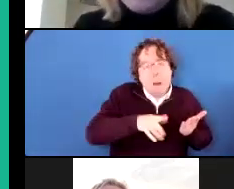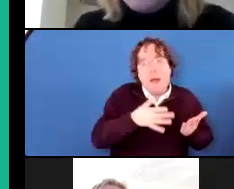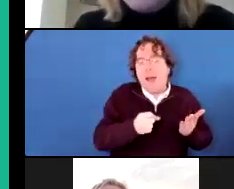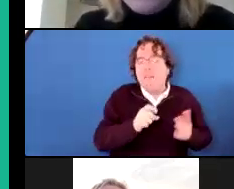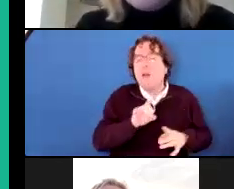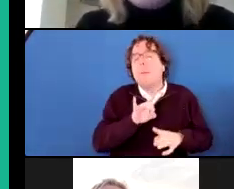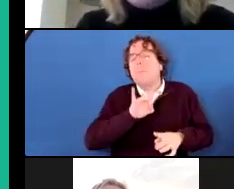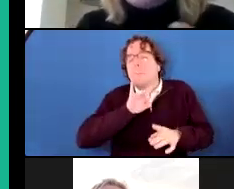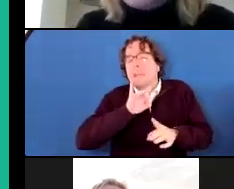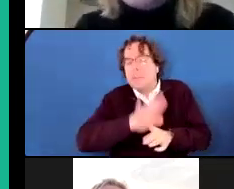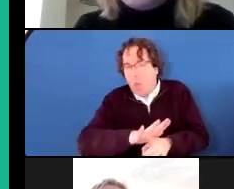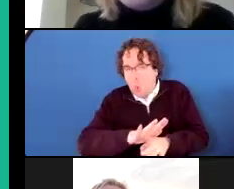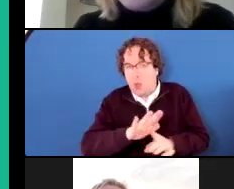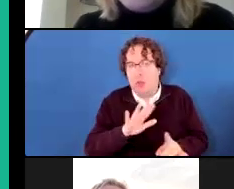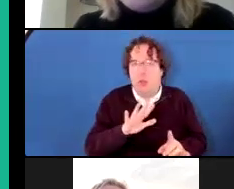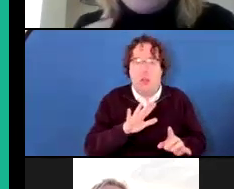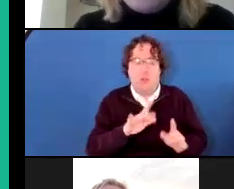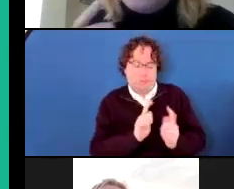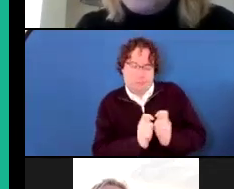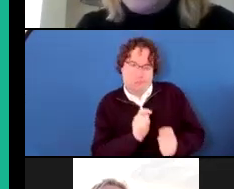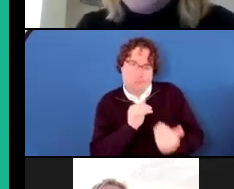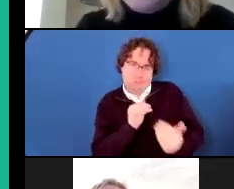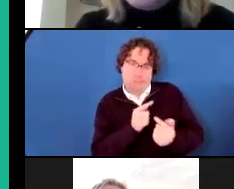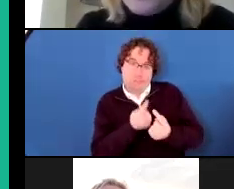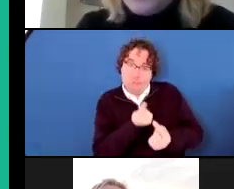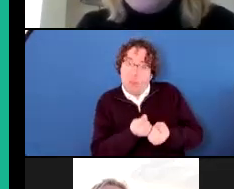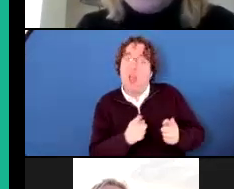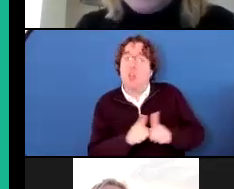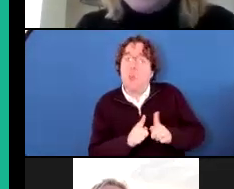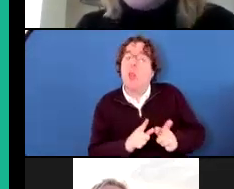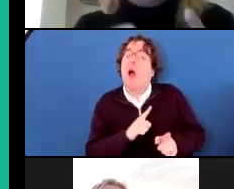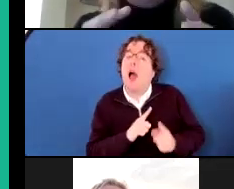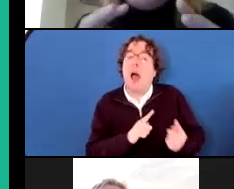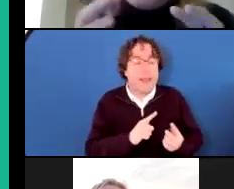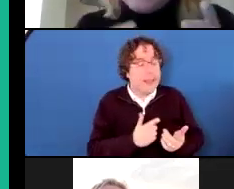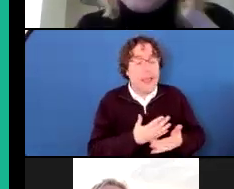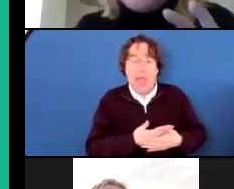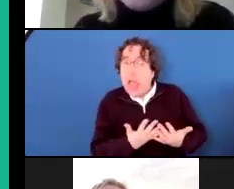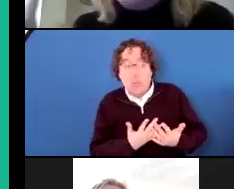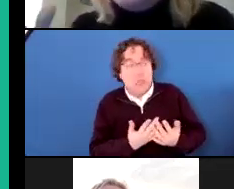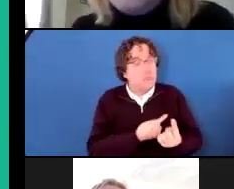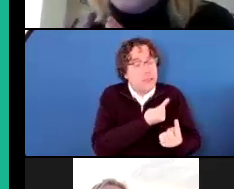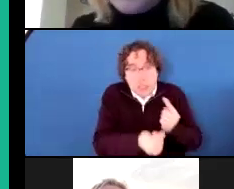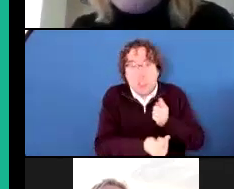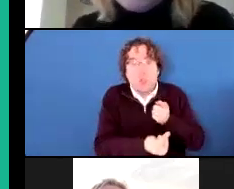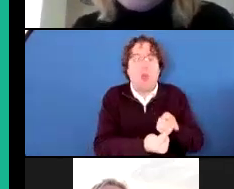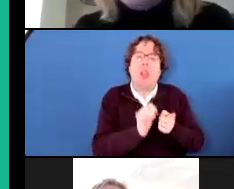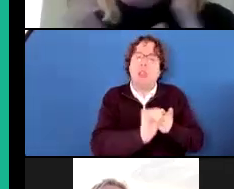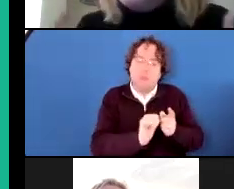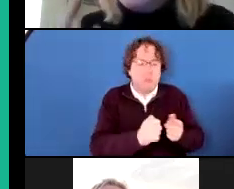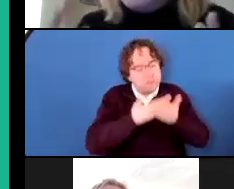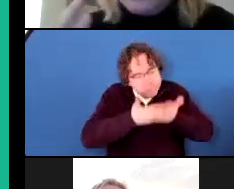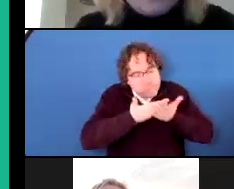bespoke for fellows because there's a sense that that learning that each fellow undertakes can be taken in its own individual